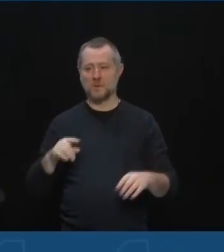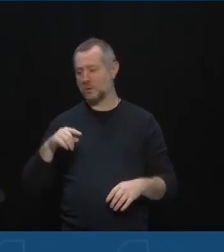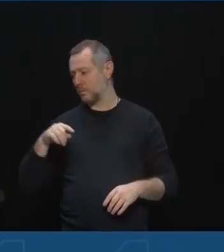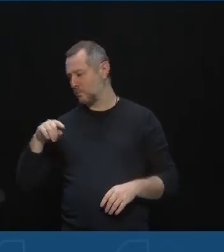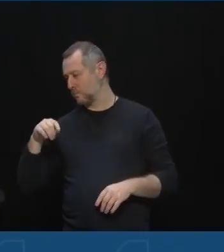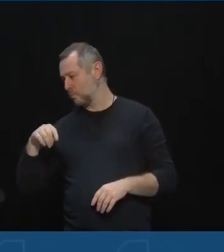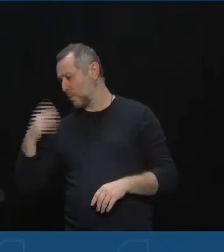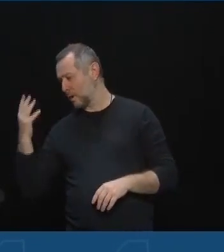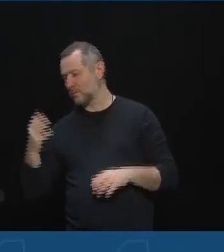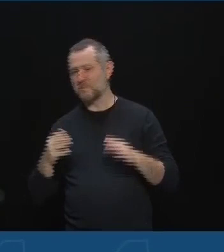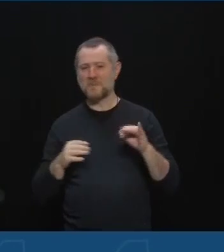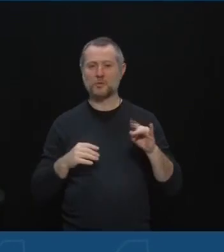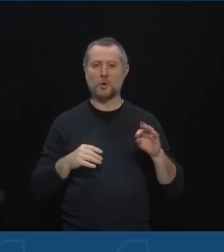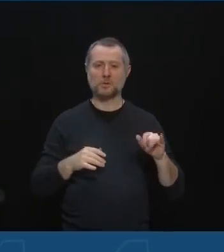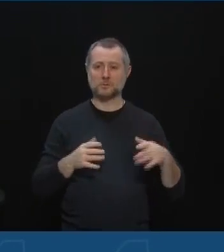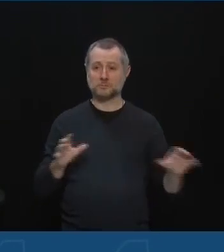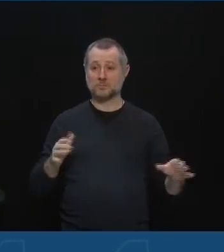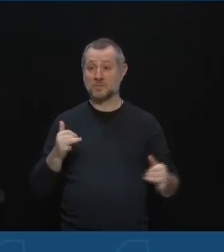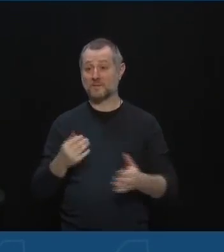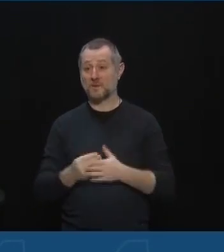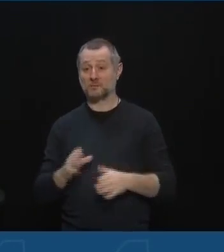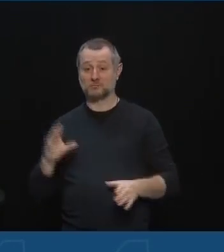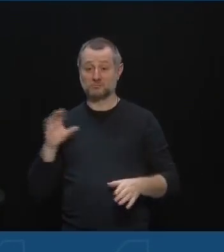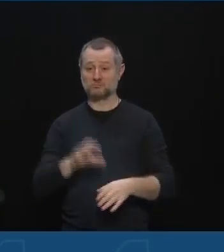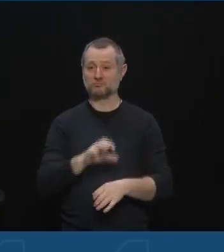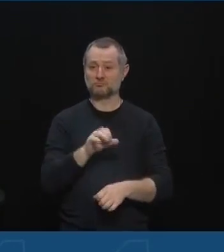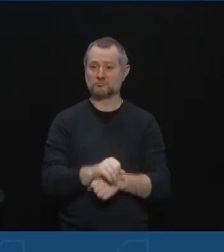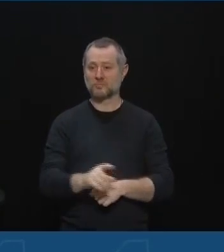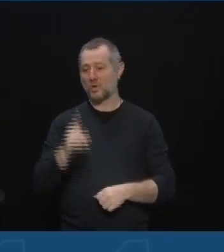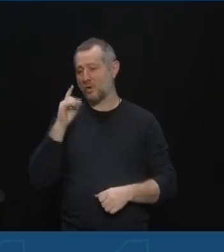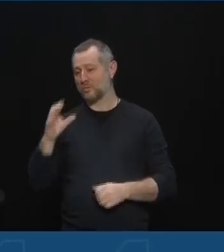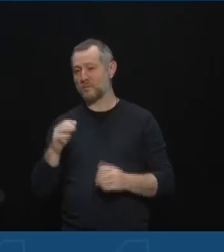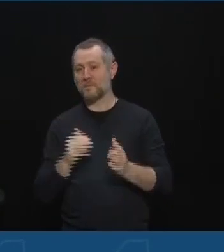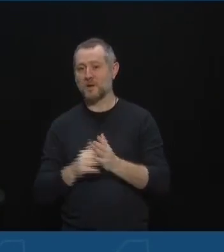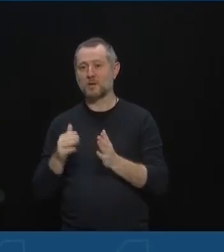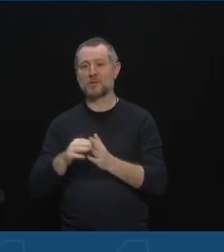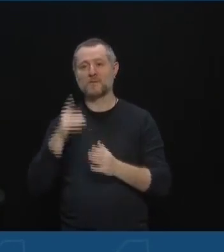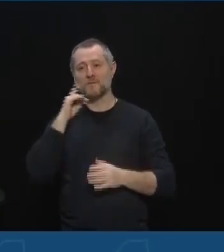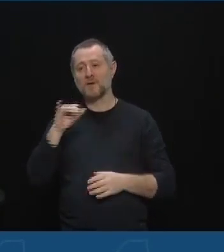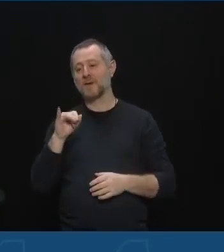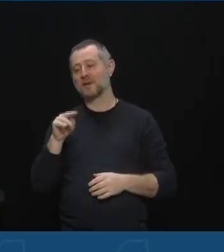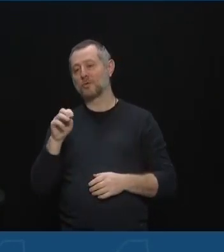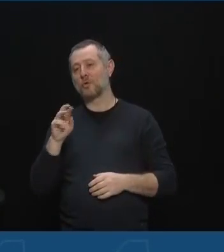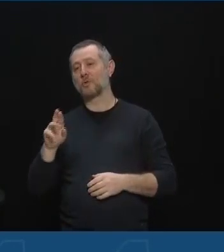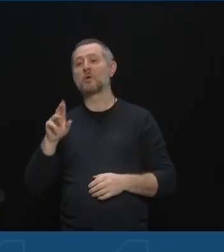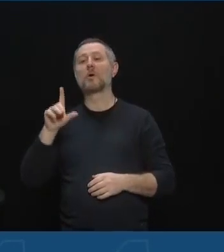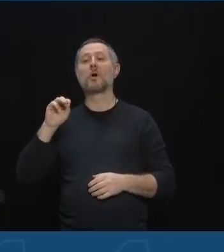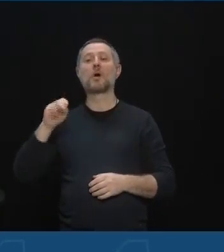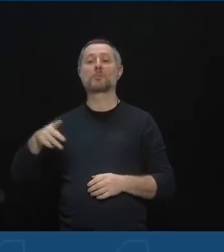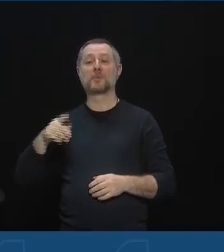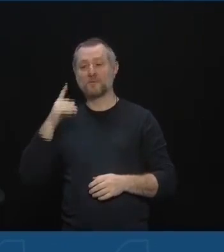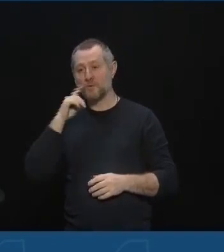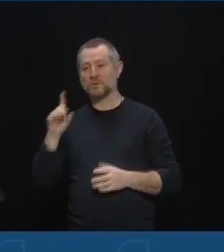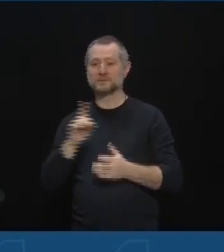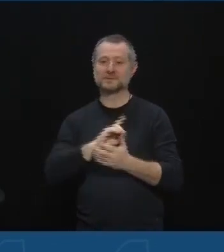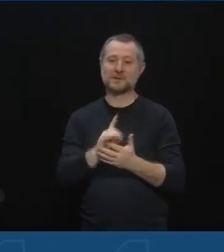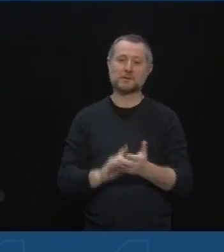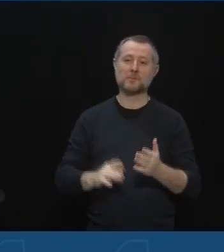has earmarked for the Interloop North fully funds the design and construction phases of this project.